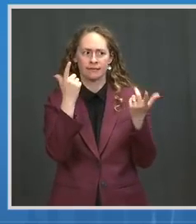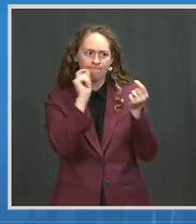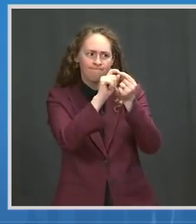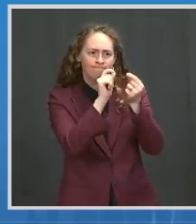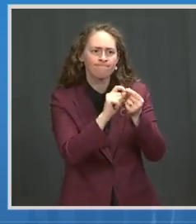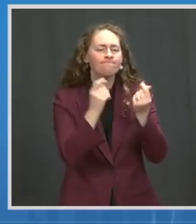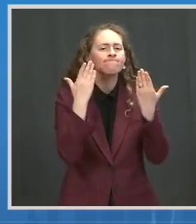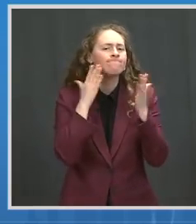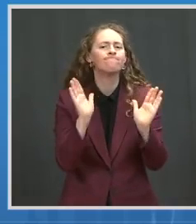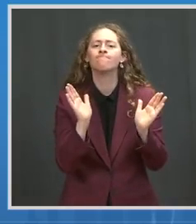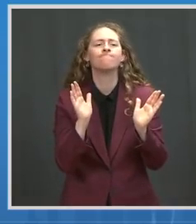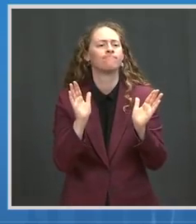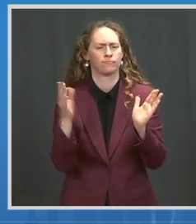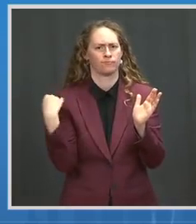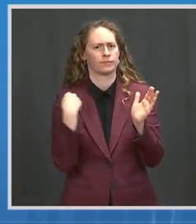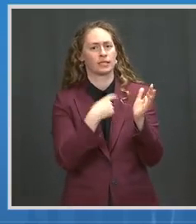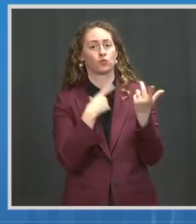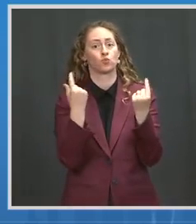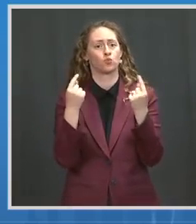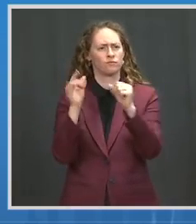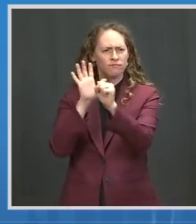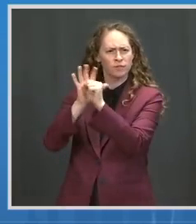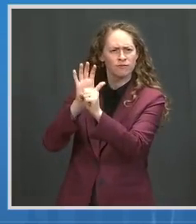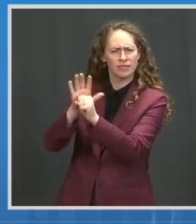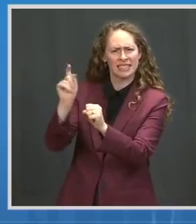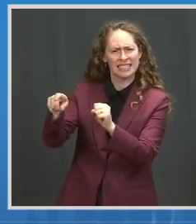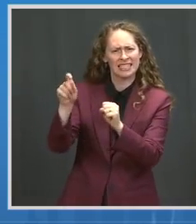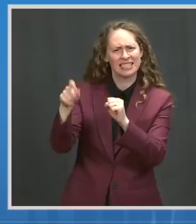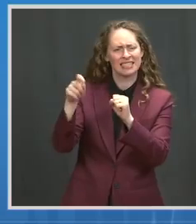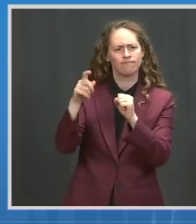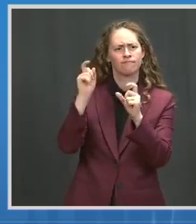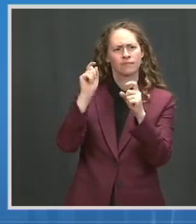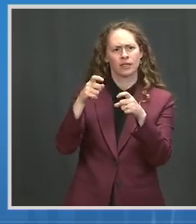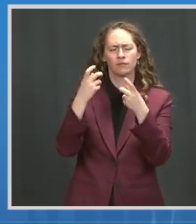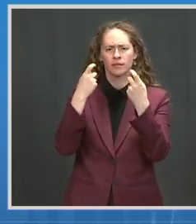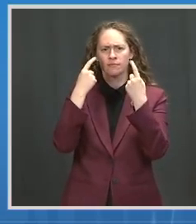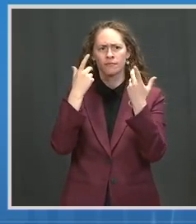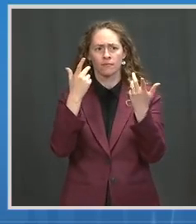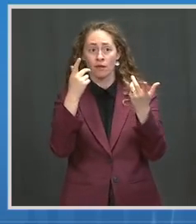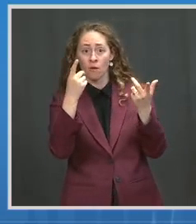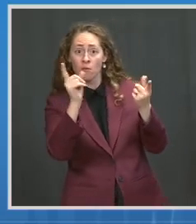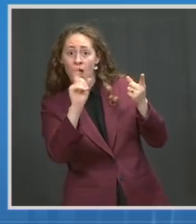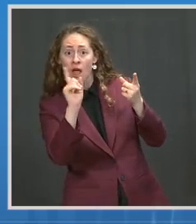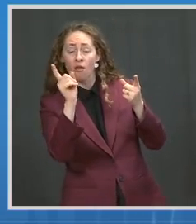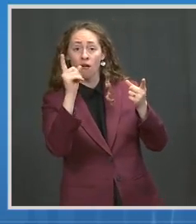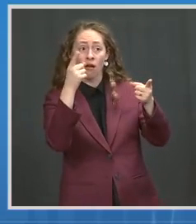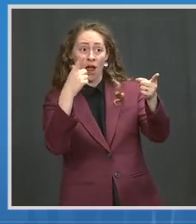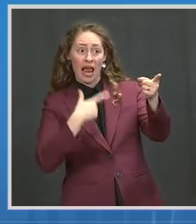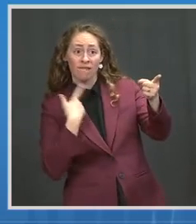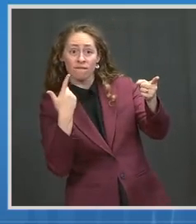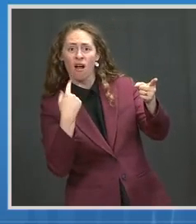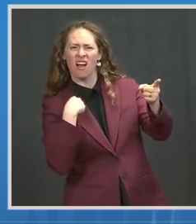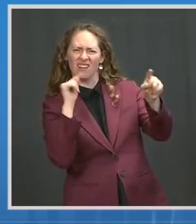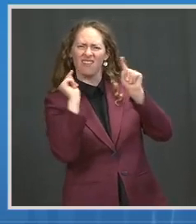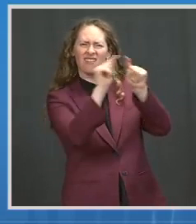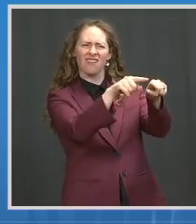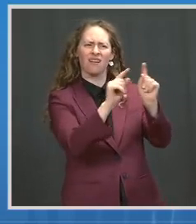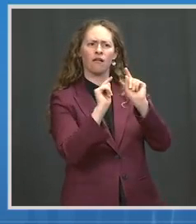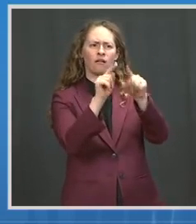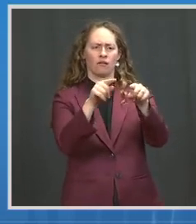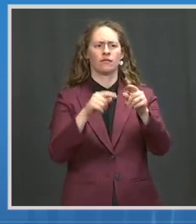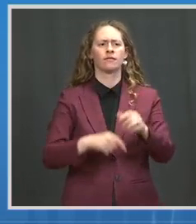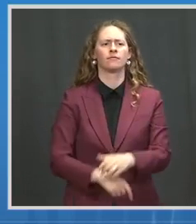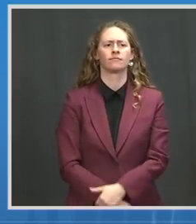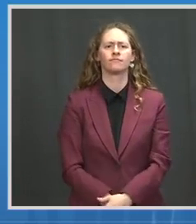the comprehensive efforts to make sure that we meet people where they are, that we address all the structural barriers. And to your key